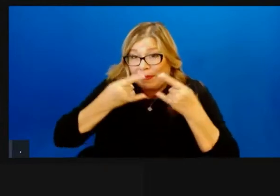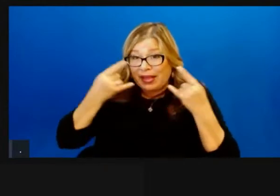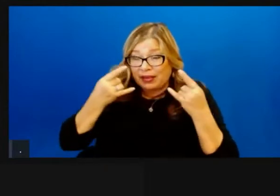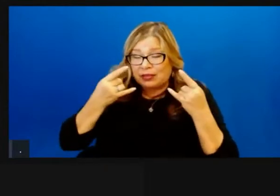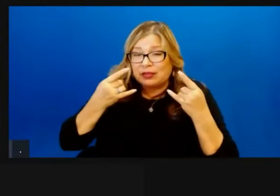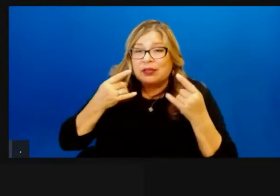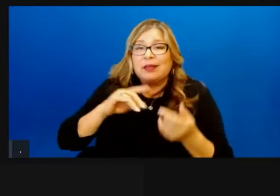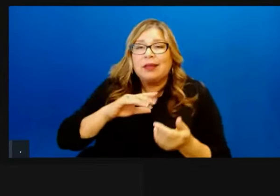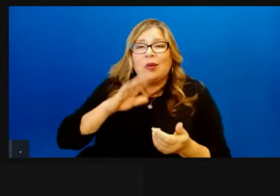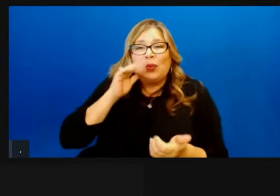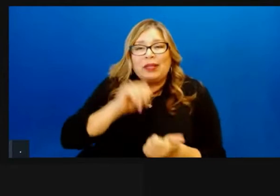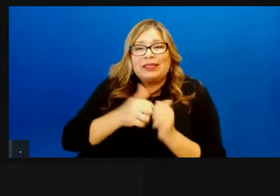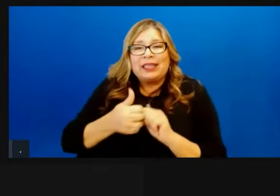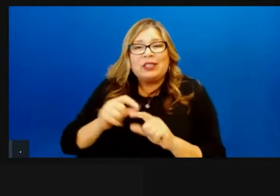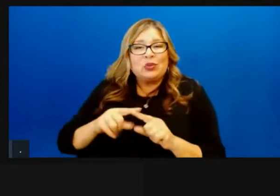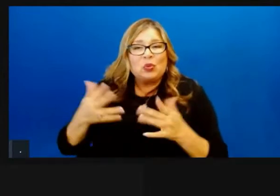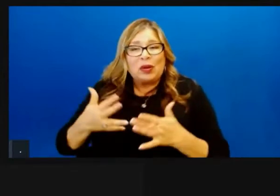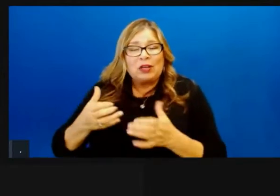masking